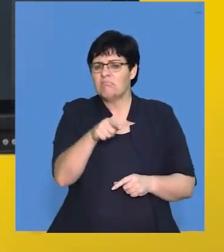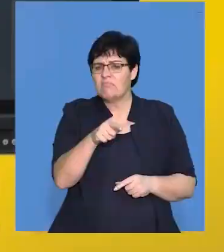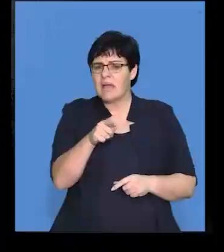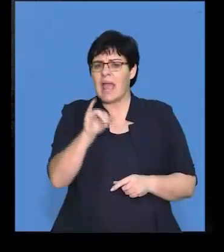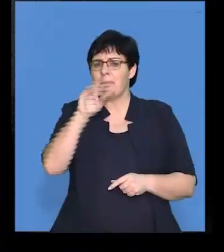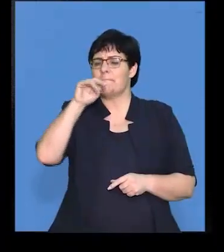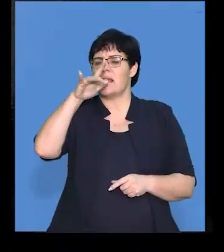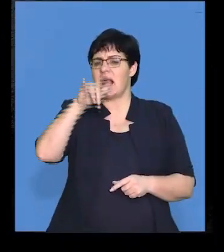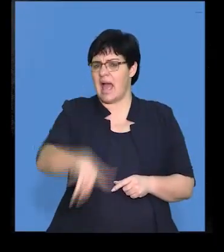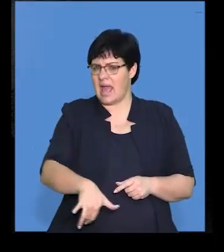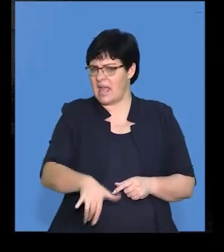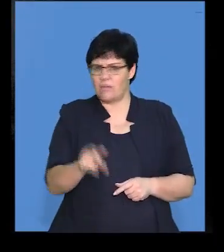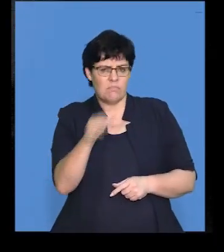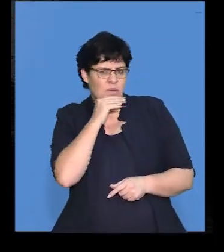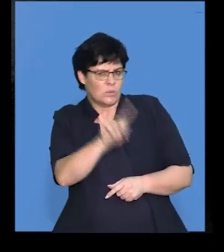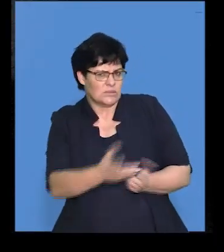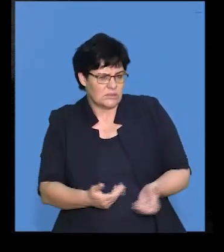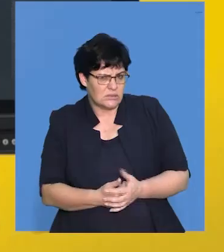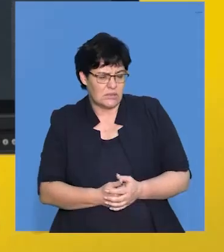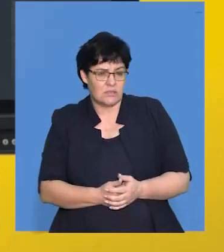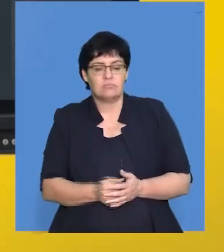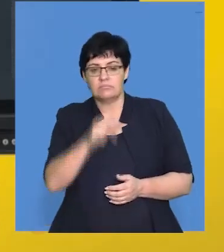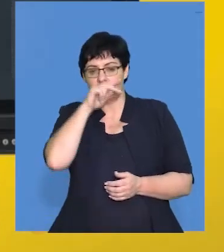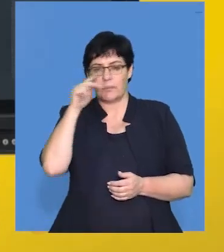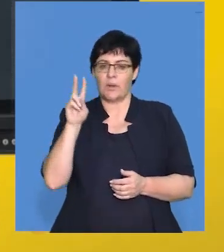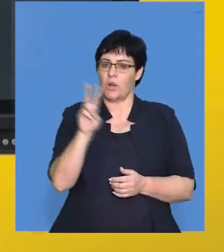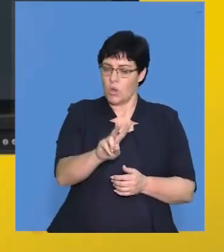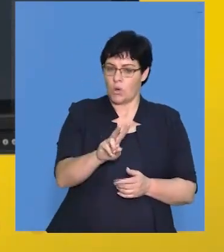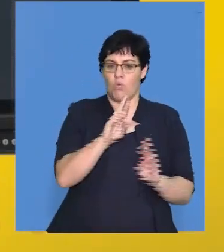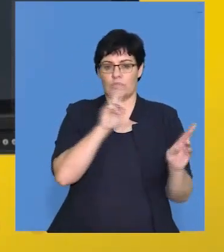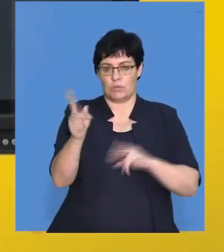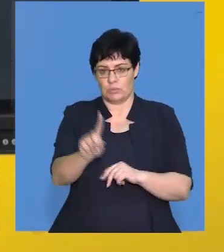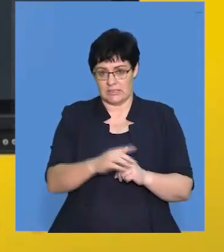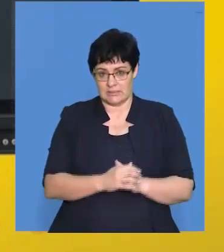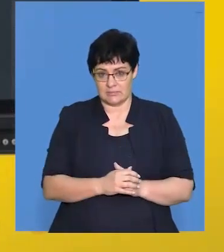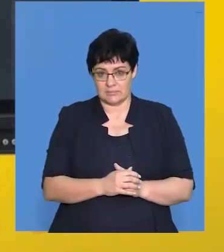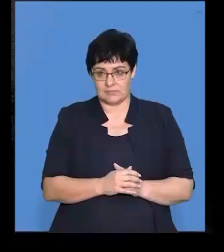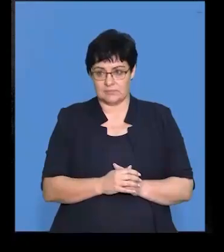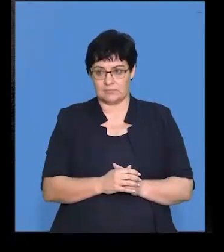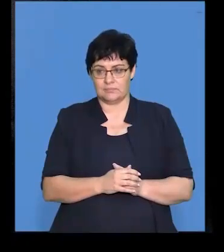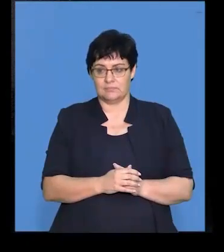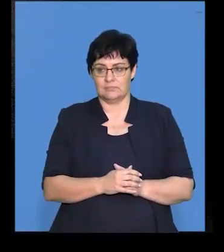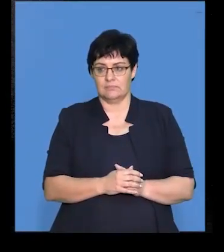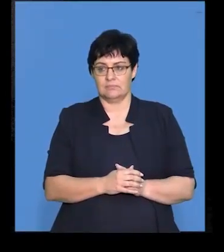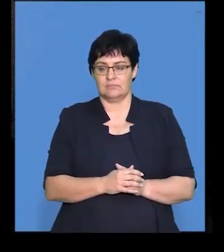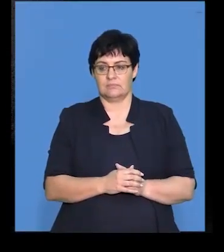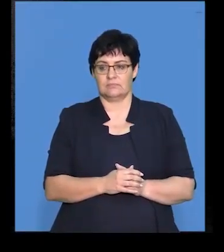he imply? Okay, let us look at the response.